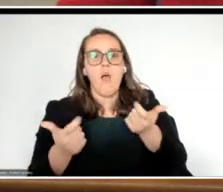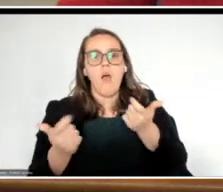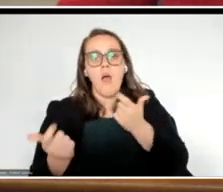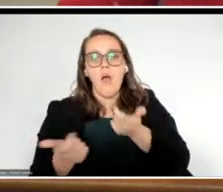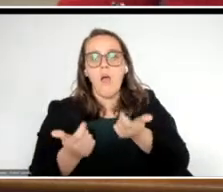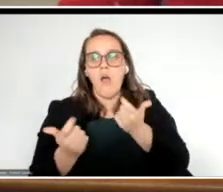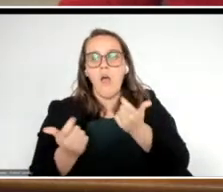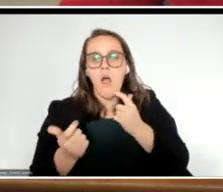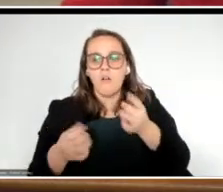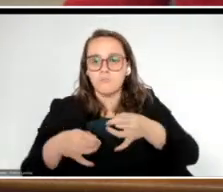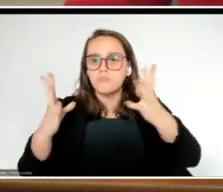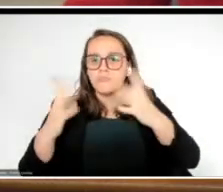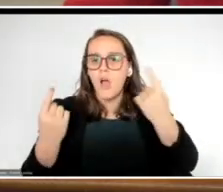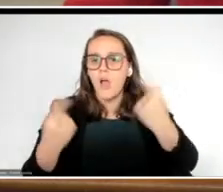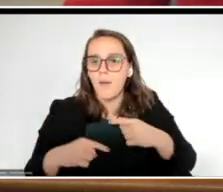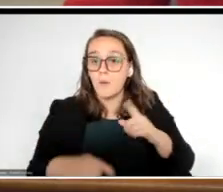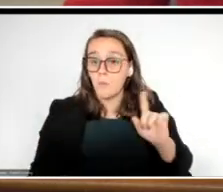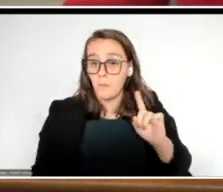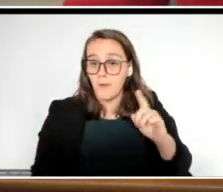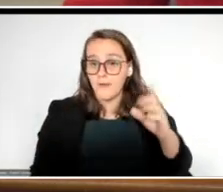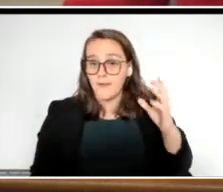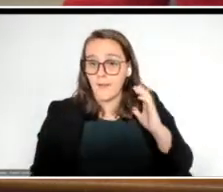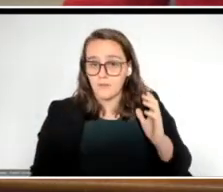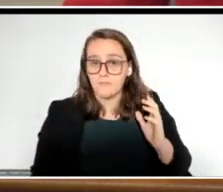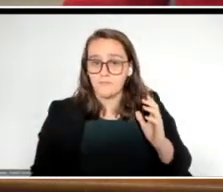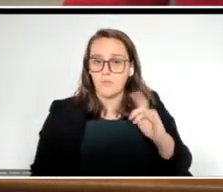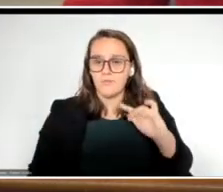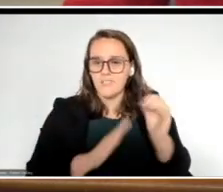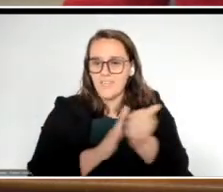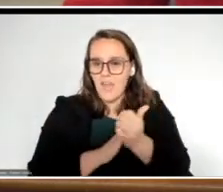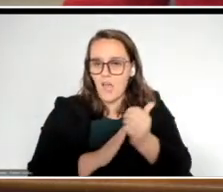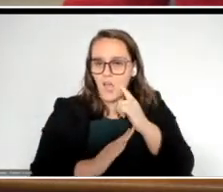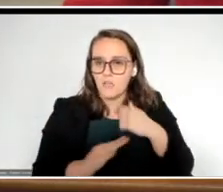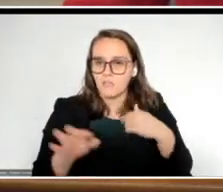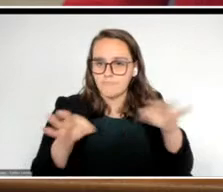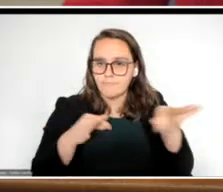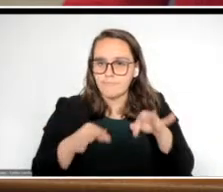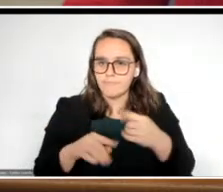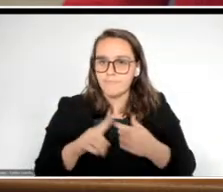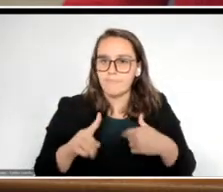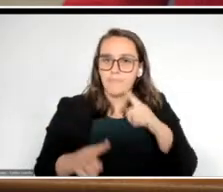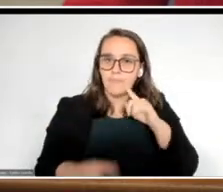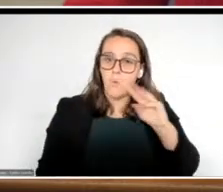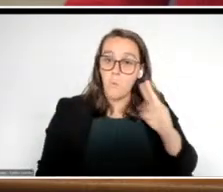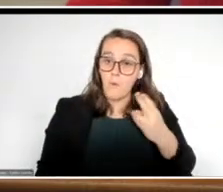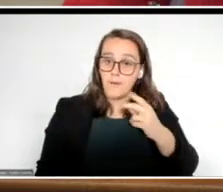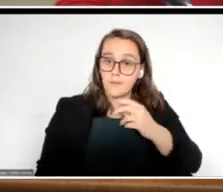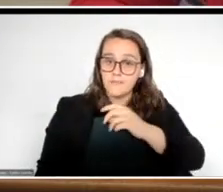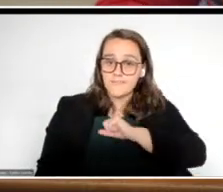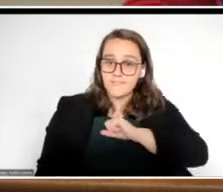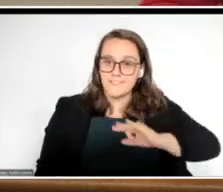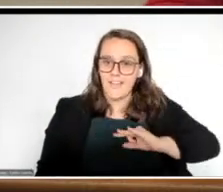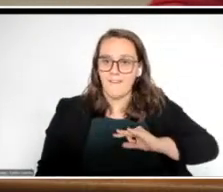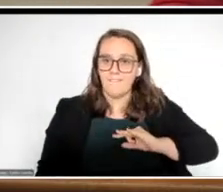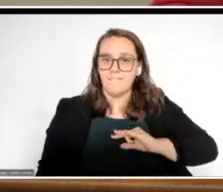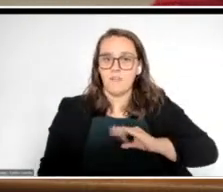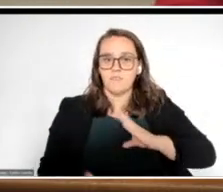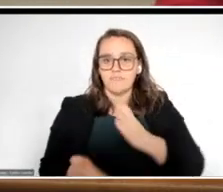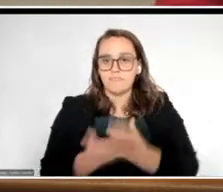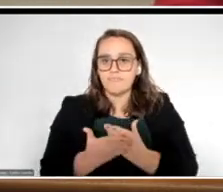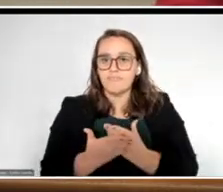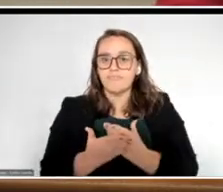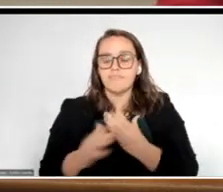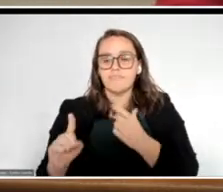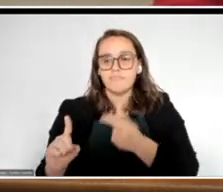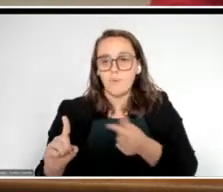We have testimony from several members of the president's White House staff establishing that President Trump refused entreaties from